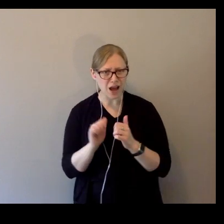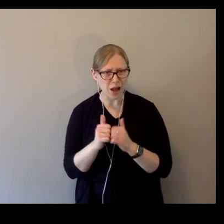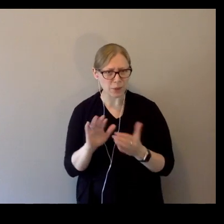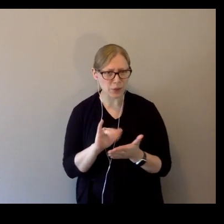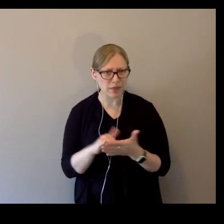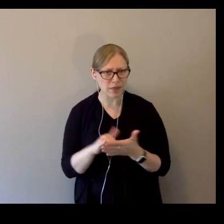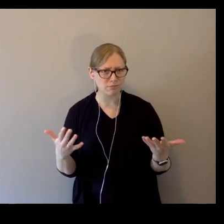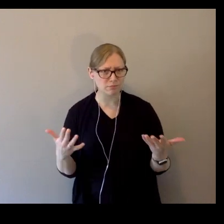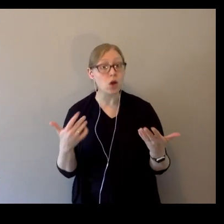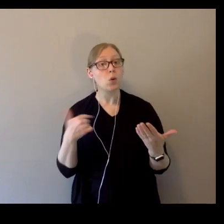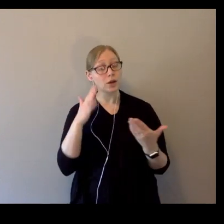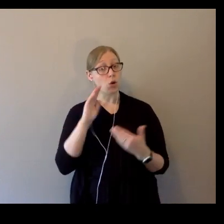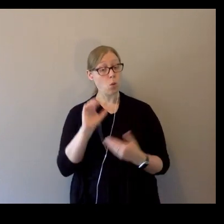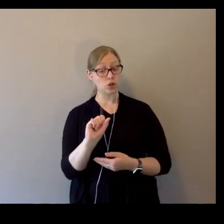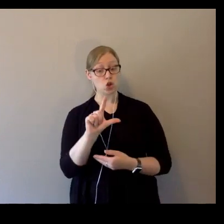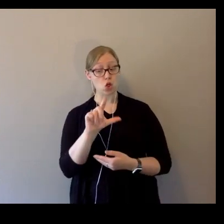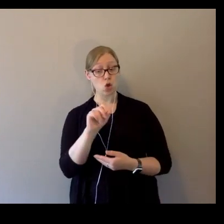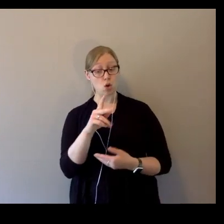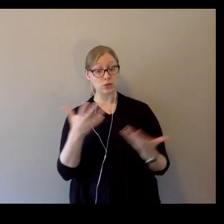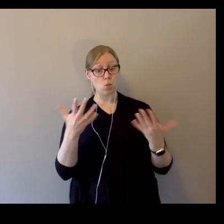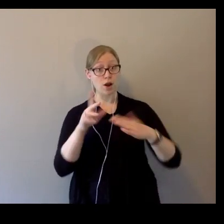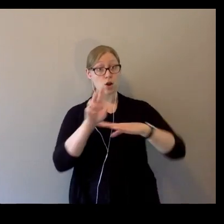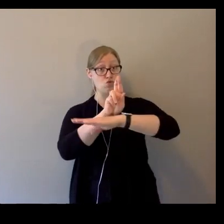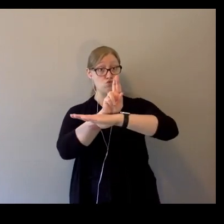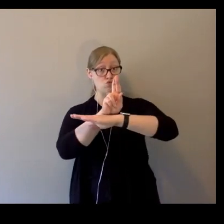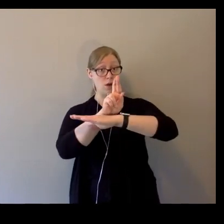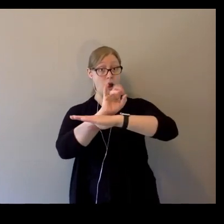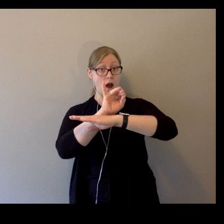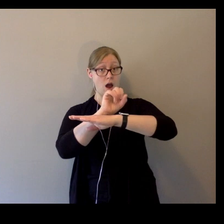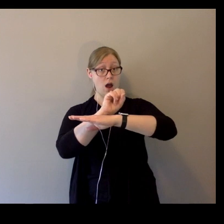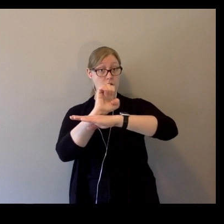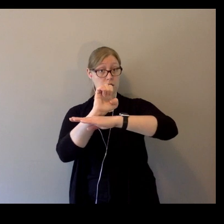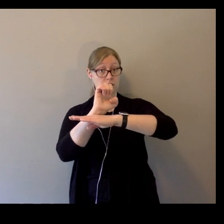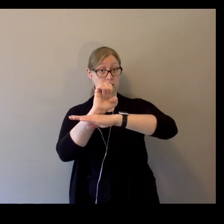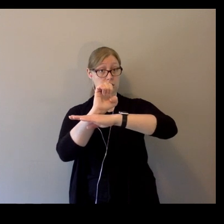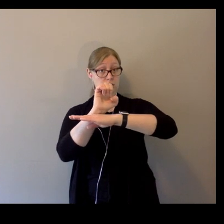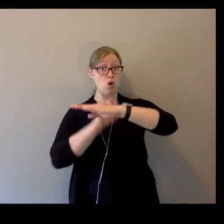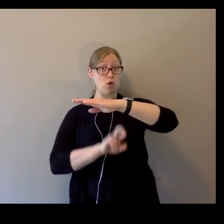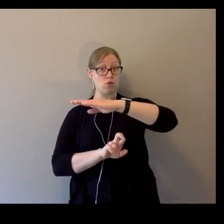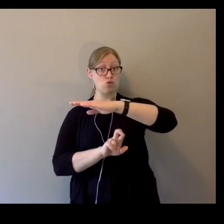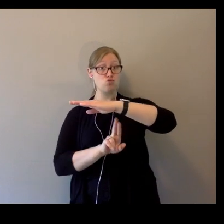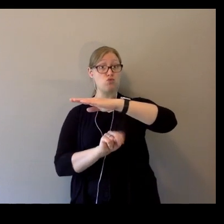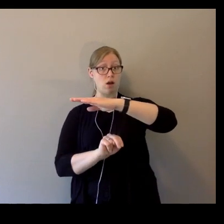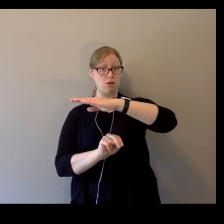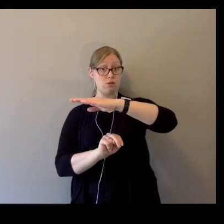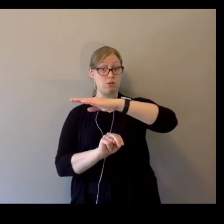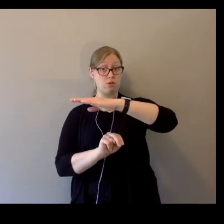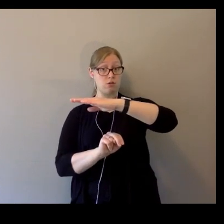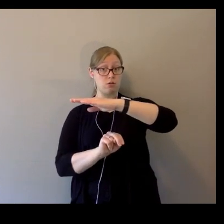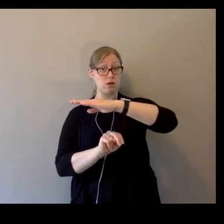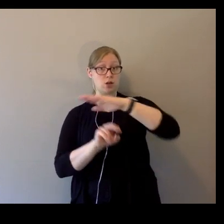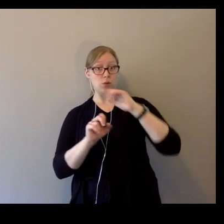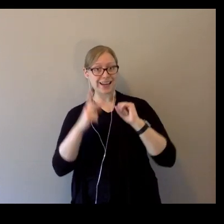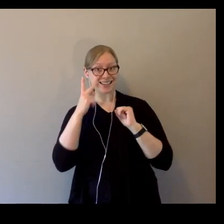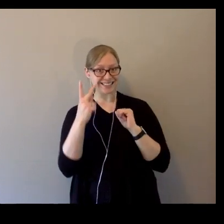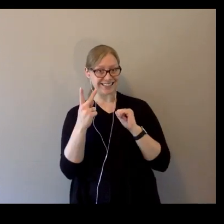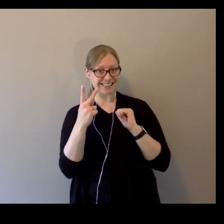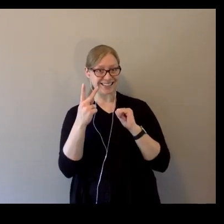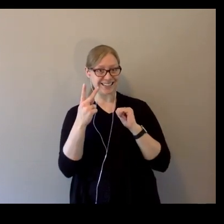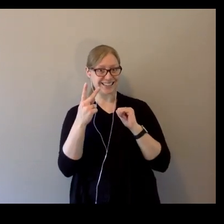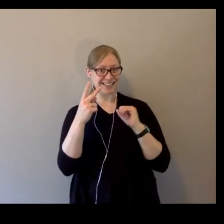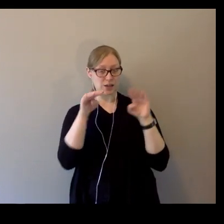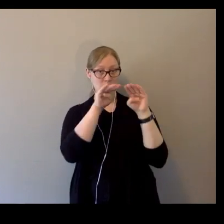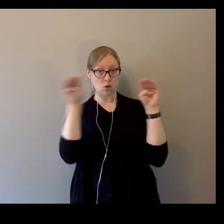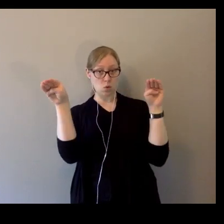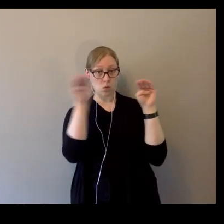know the slope of a line is the rise over run. And so you can see that from the horizontal